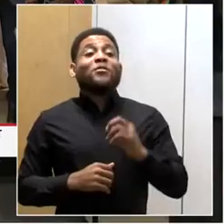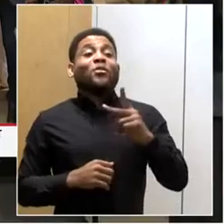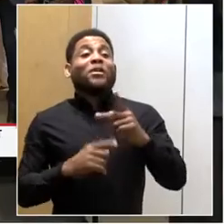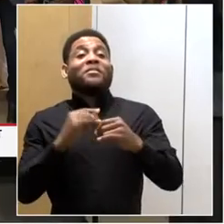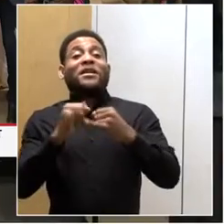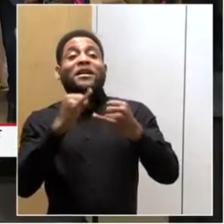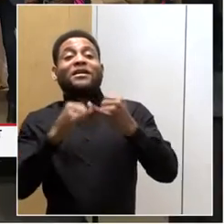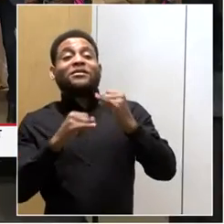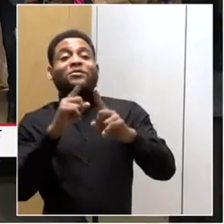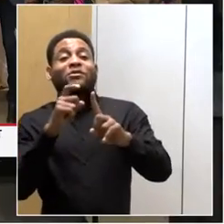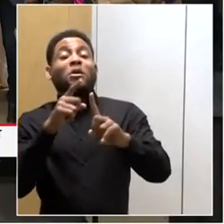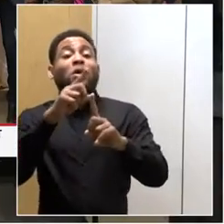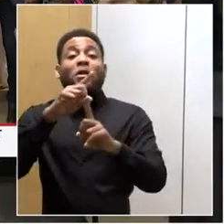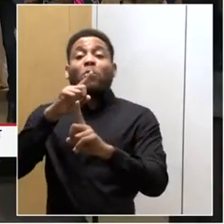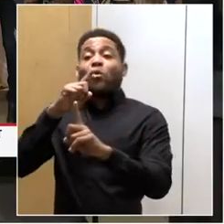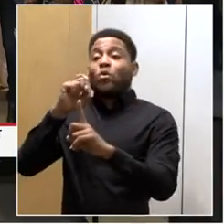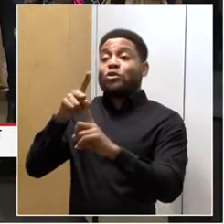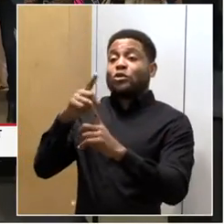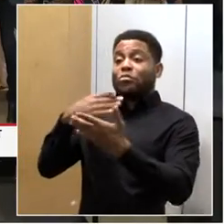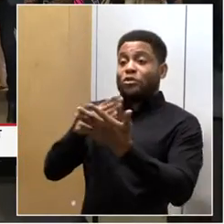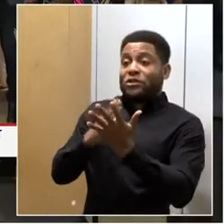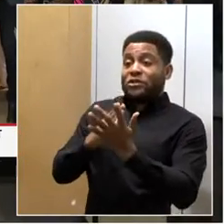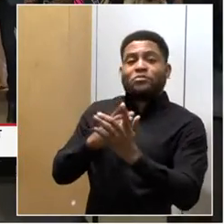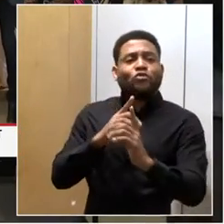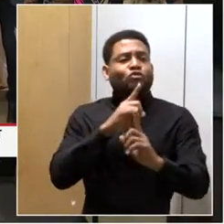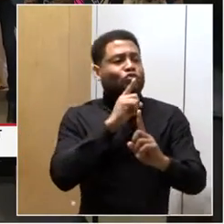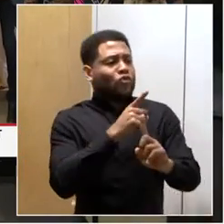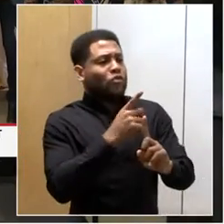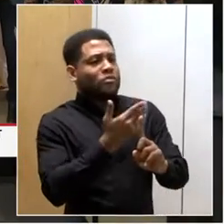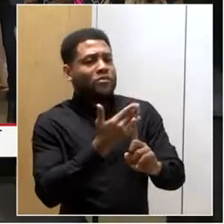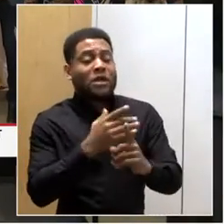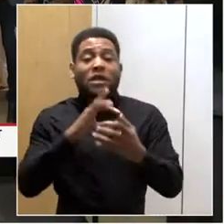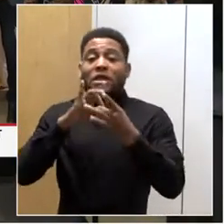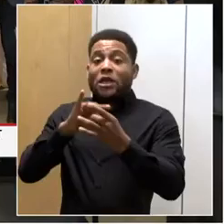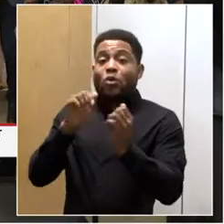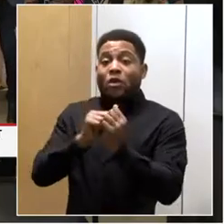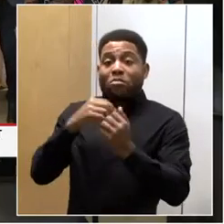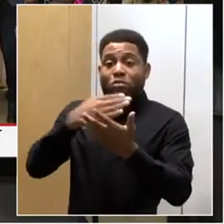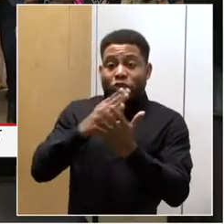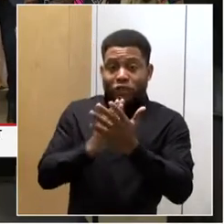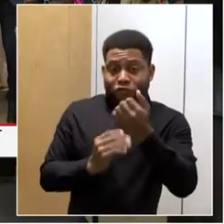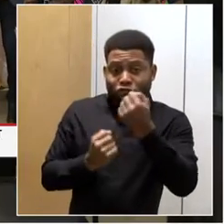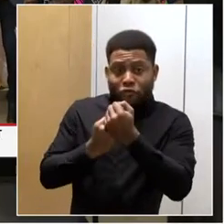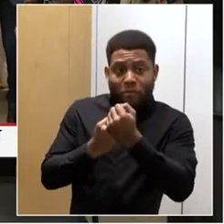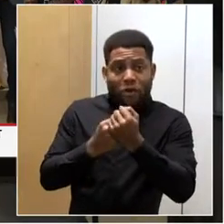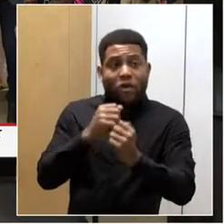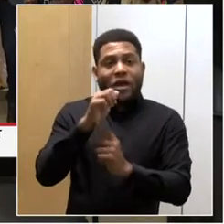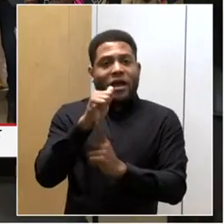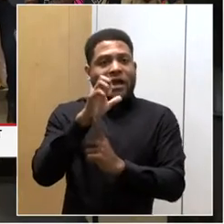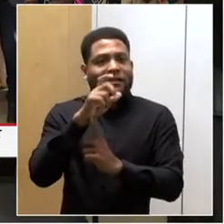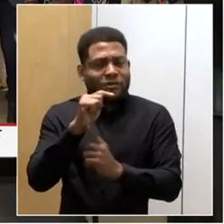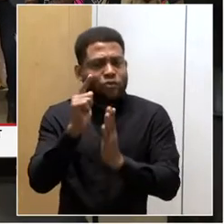Budget question, and Sure. this is in regards to the Budget Support Act. So I see here that the Budget Support Act